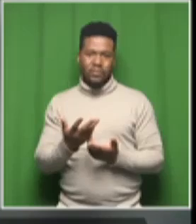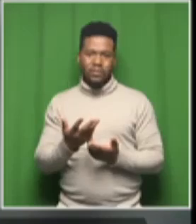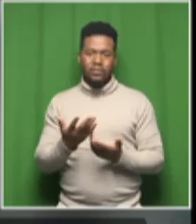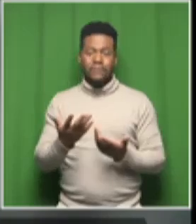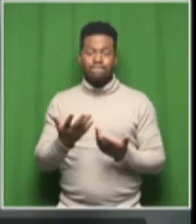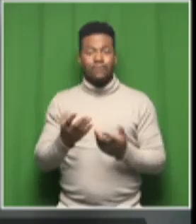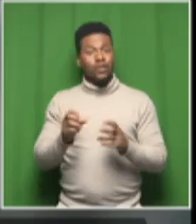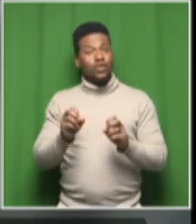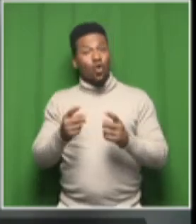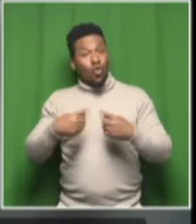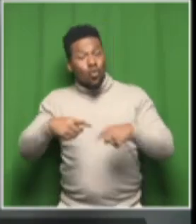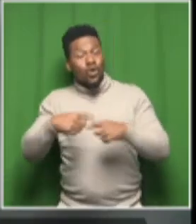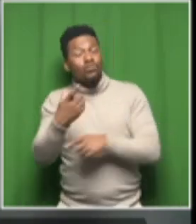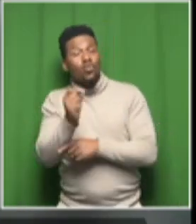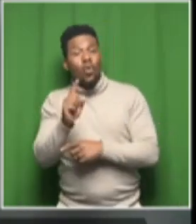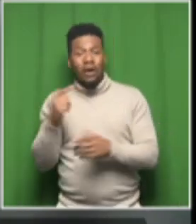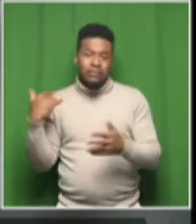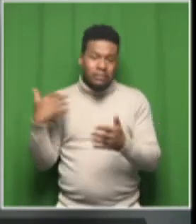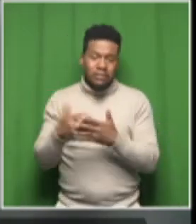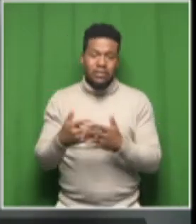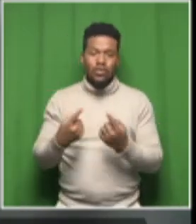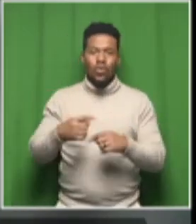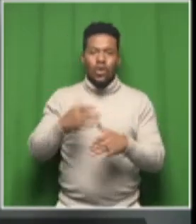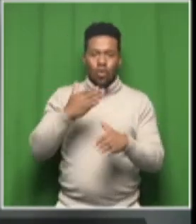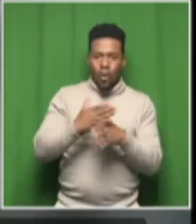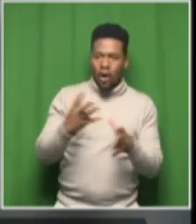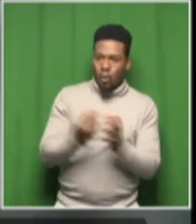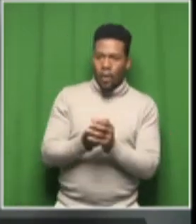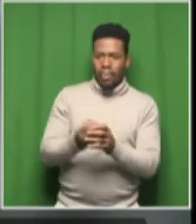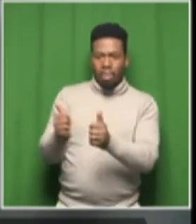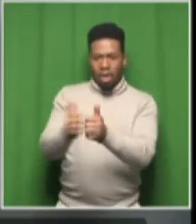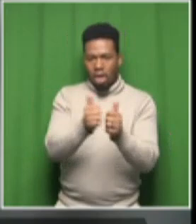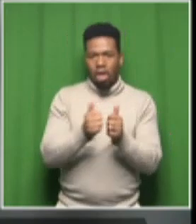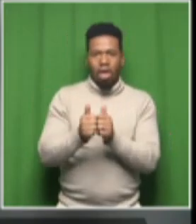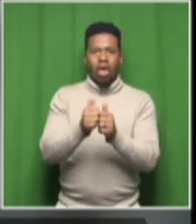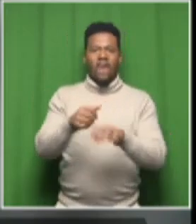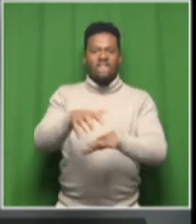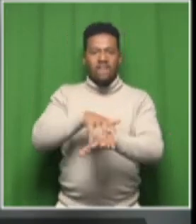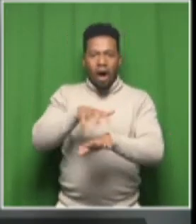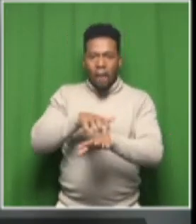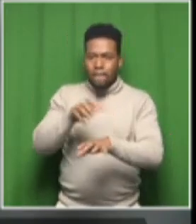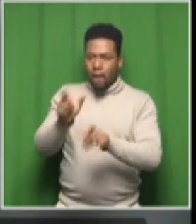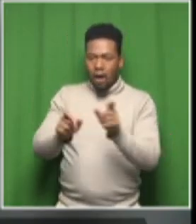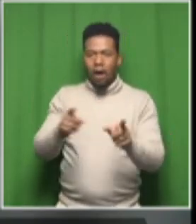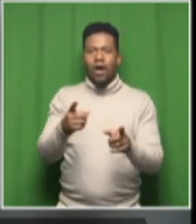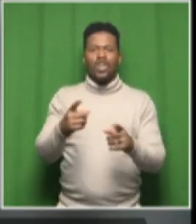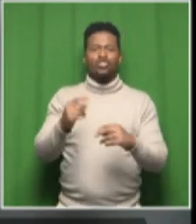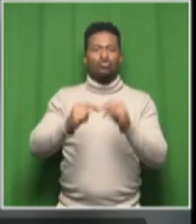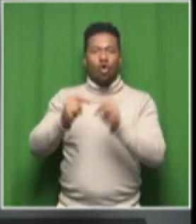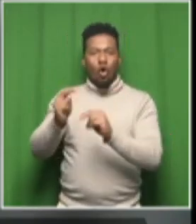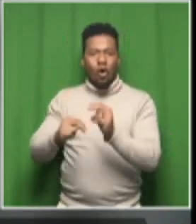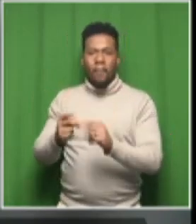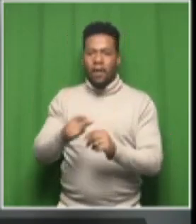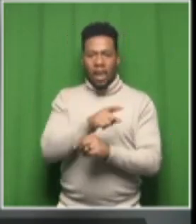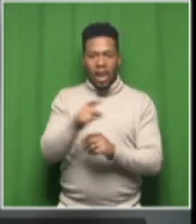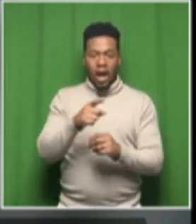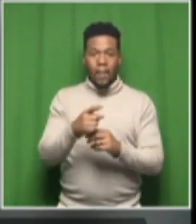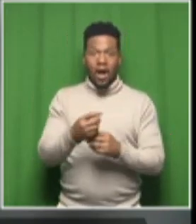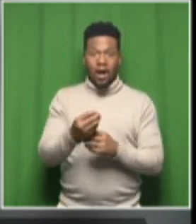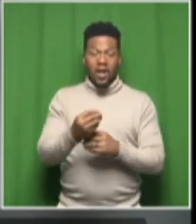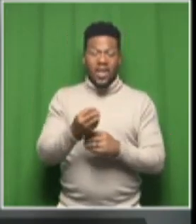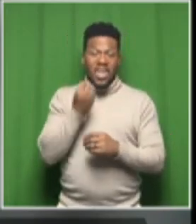donation. So what we've been doing is we're working with farmers, retailers, manufacturers, and they are donating their surplus food. But there's so much out there